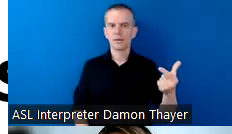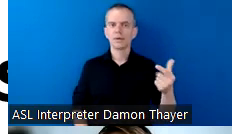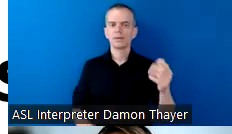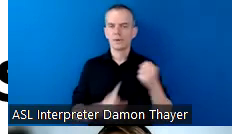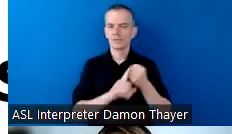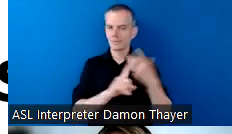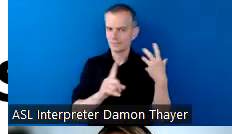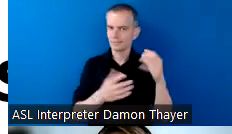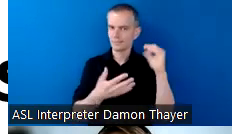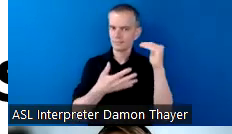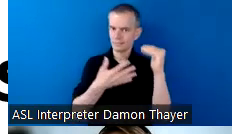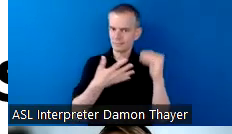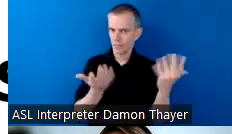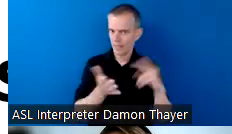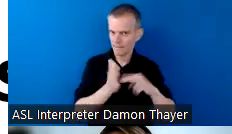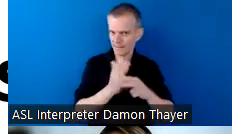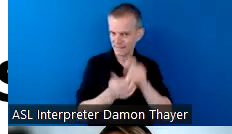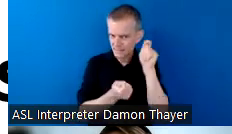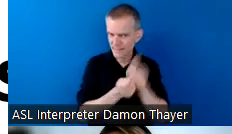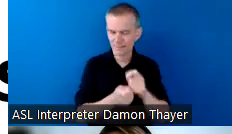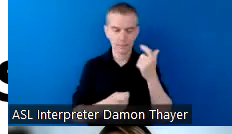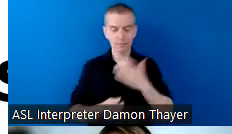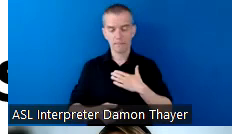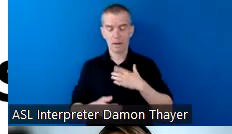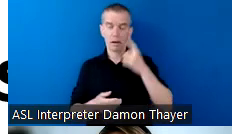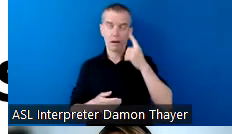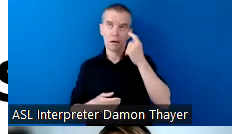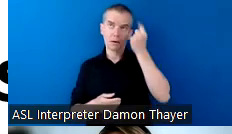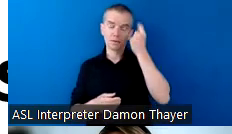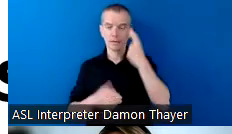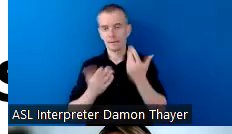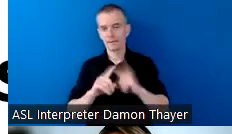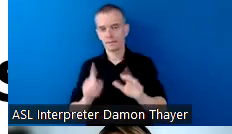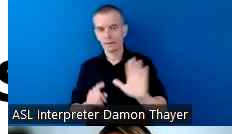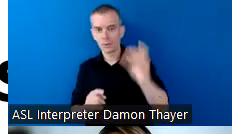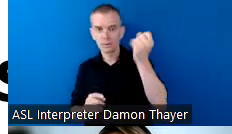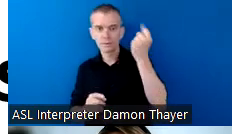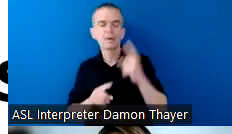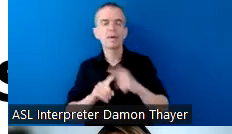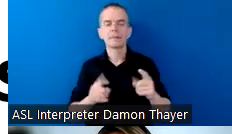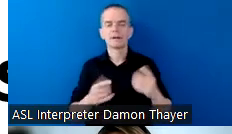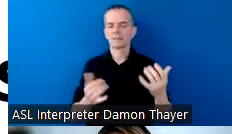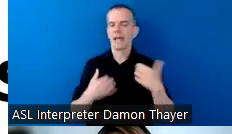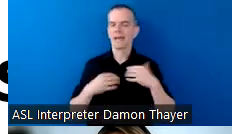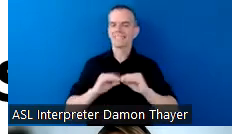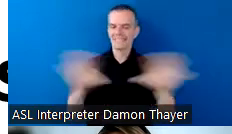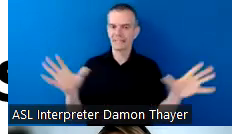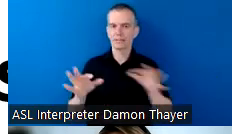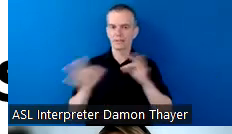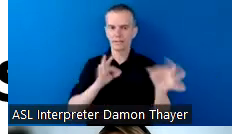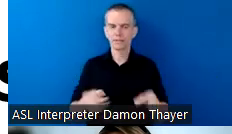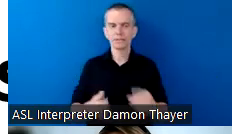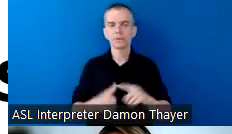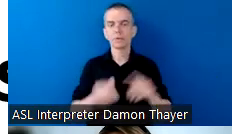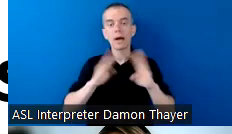the enforcers of the law have kind of given us some clear definition of what they consider to be a dwelling. So it could be